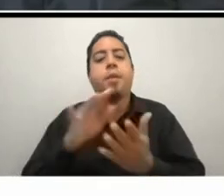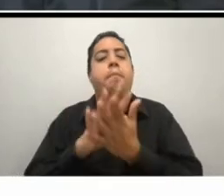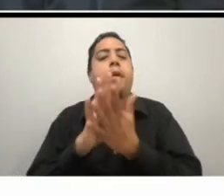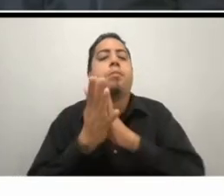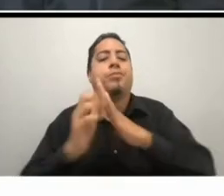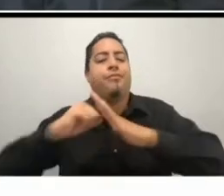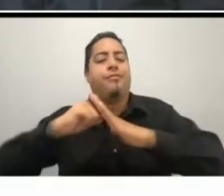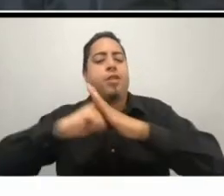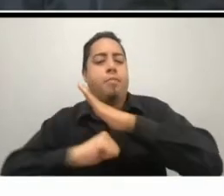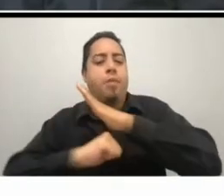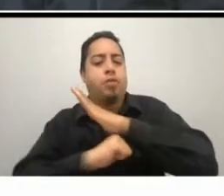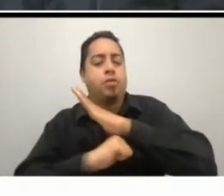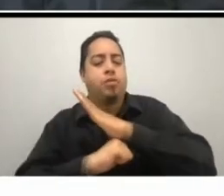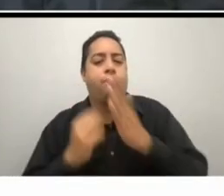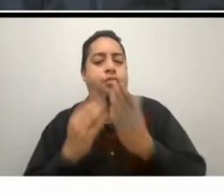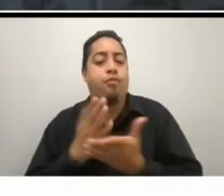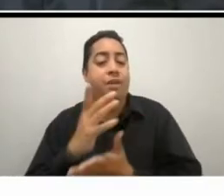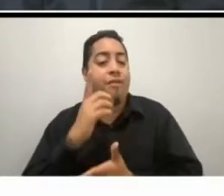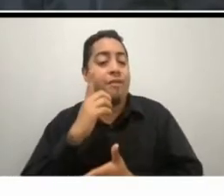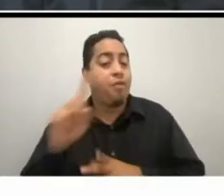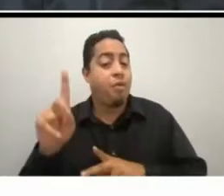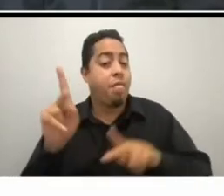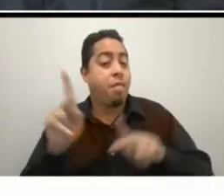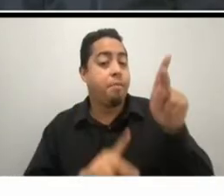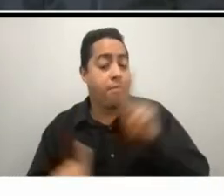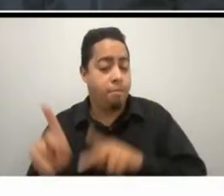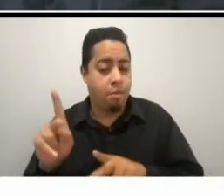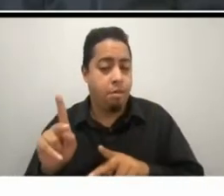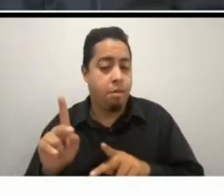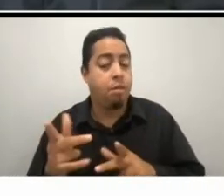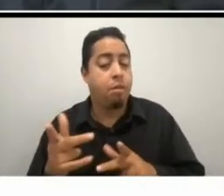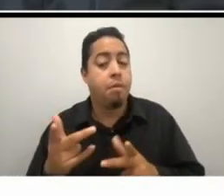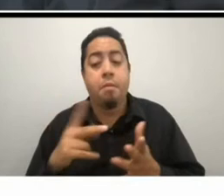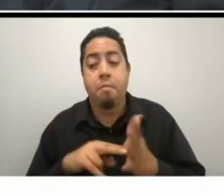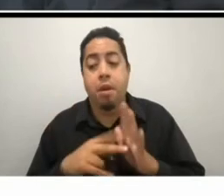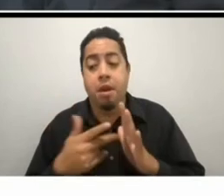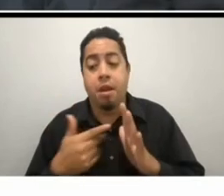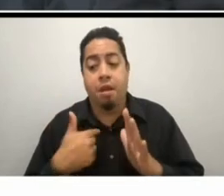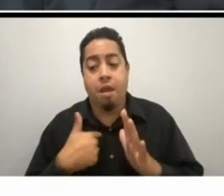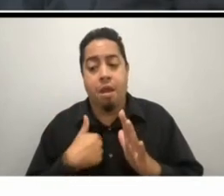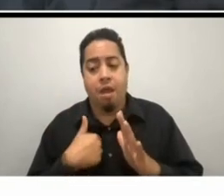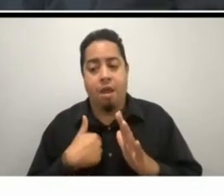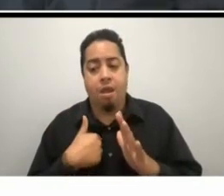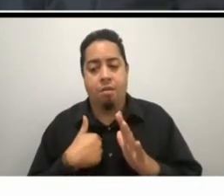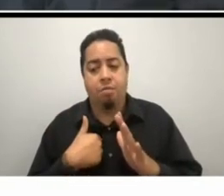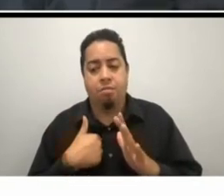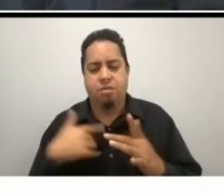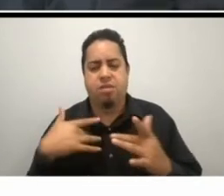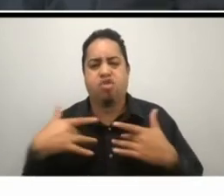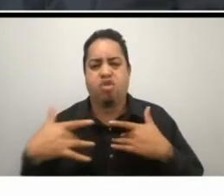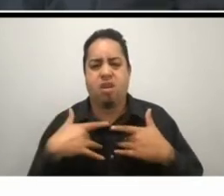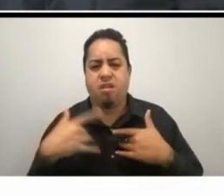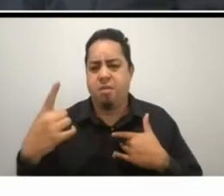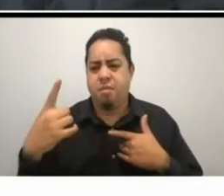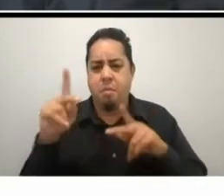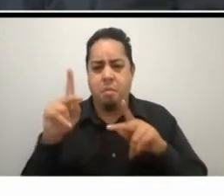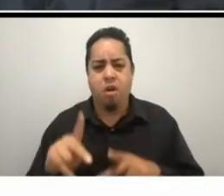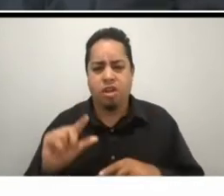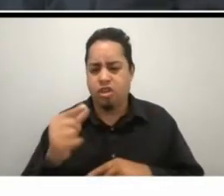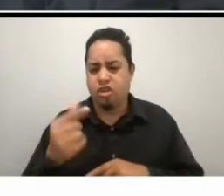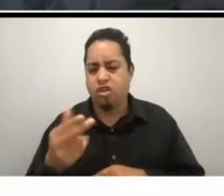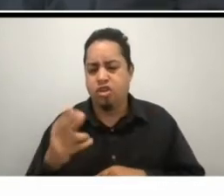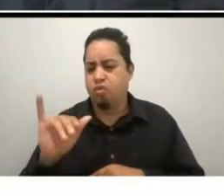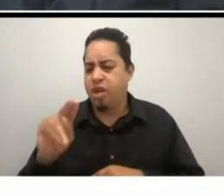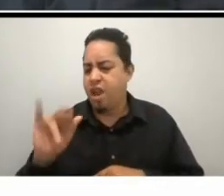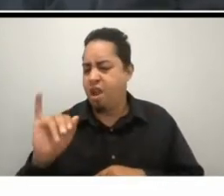people. So as far as I was concerned, for someone to ask me in the, I would call it a paucity,